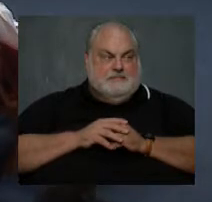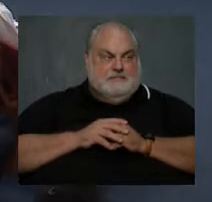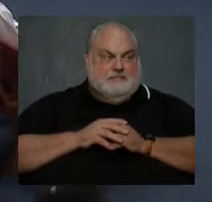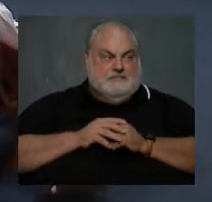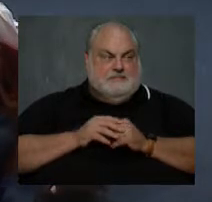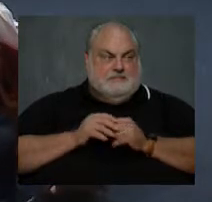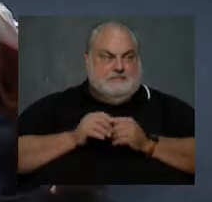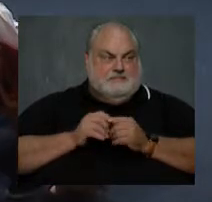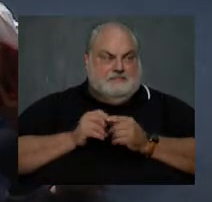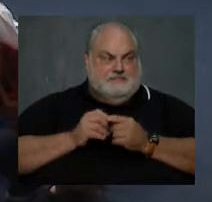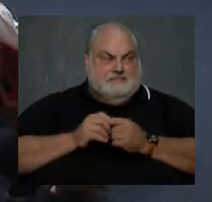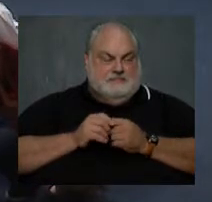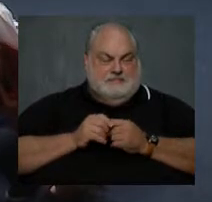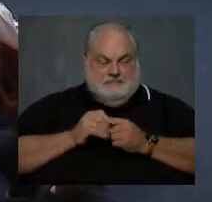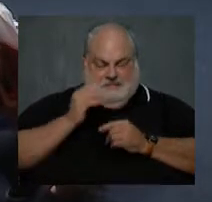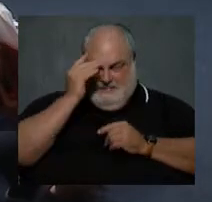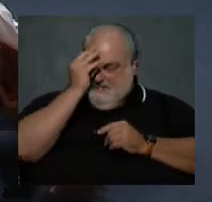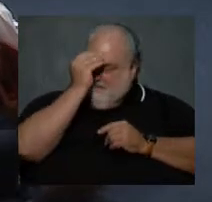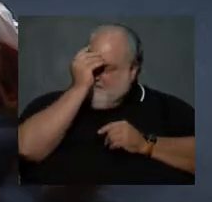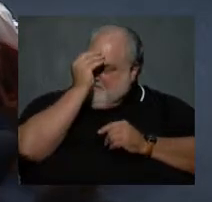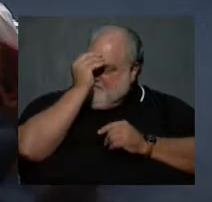I'll give you a few seconds if you're pondering.